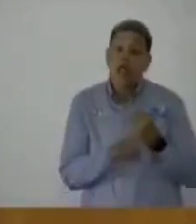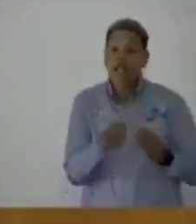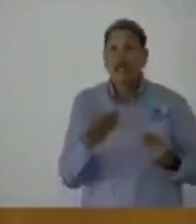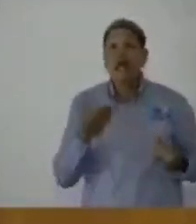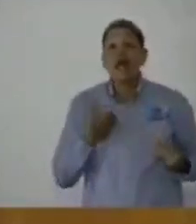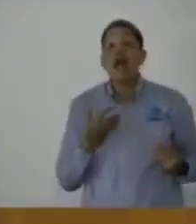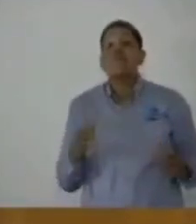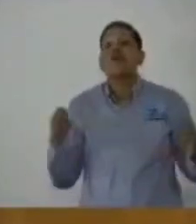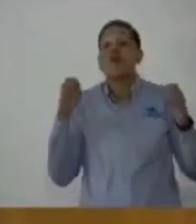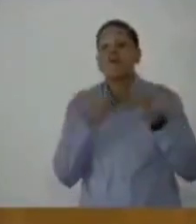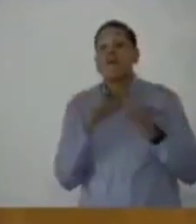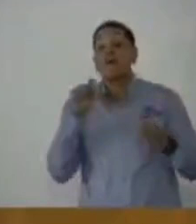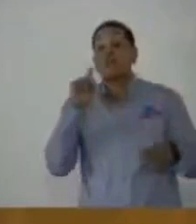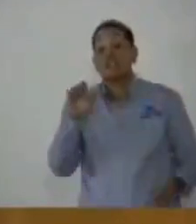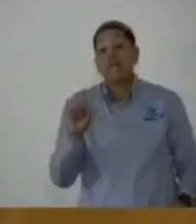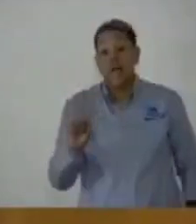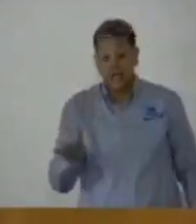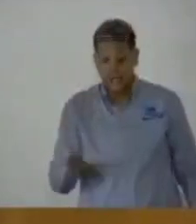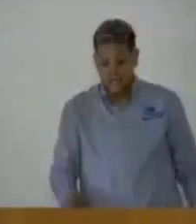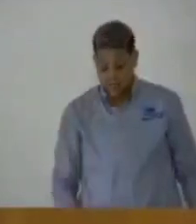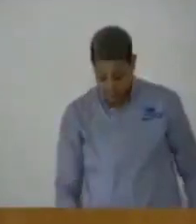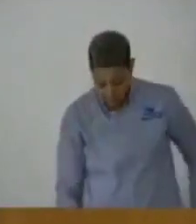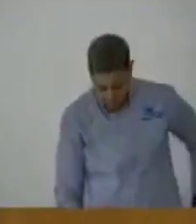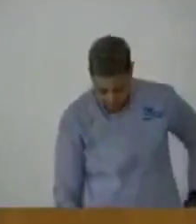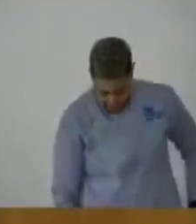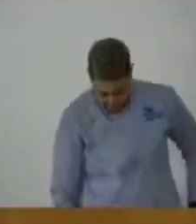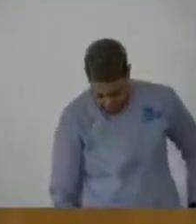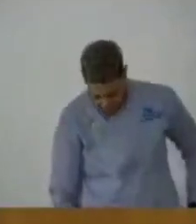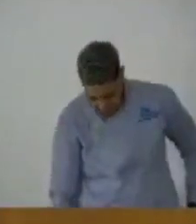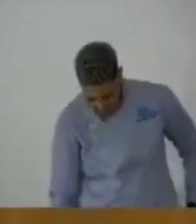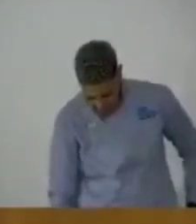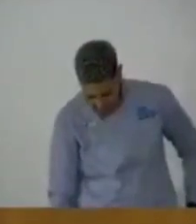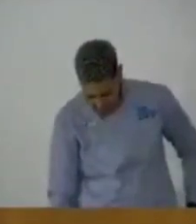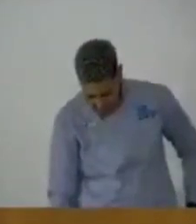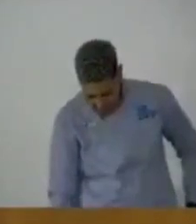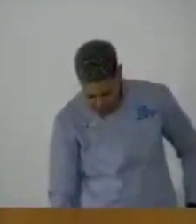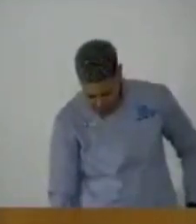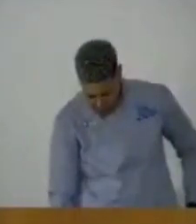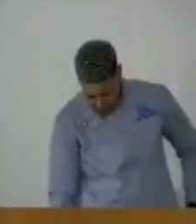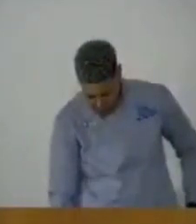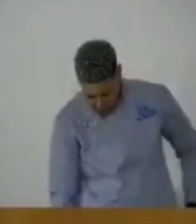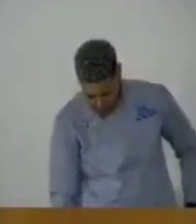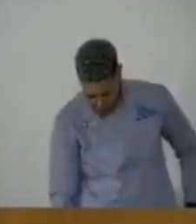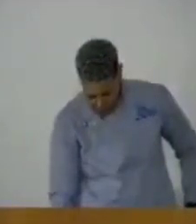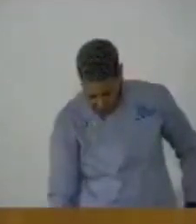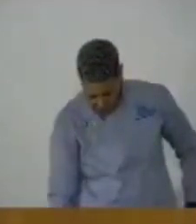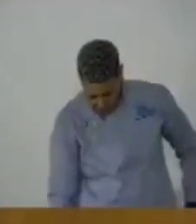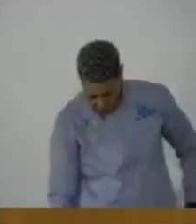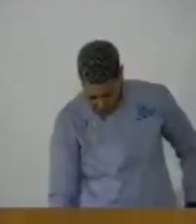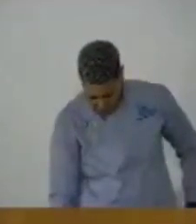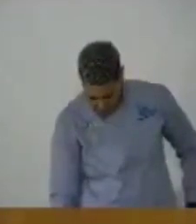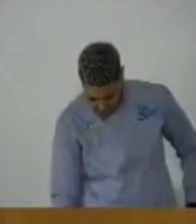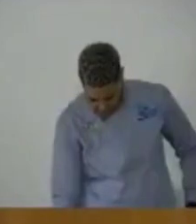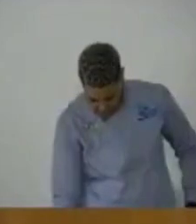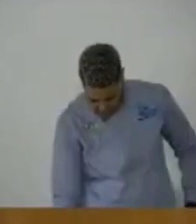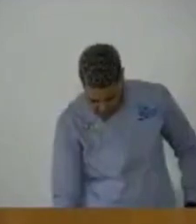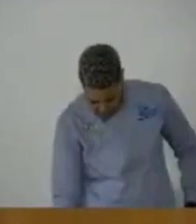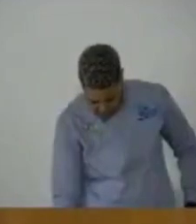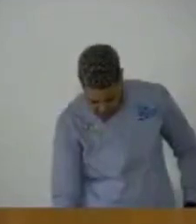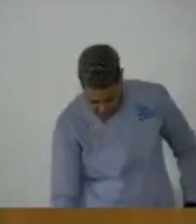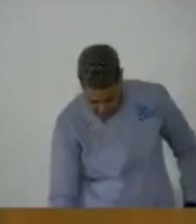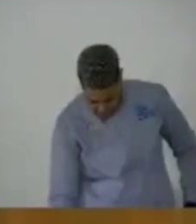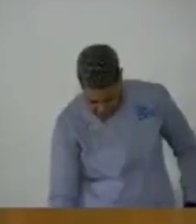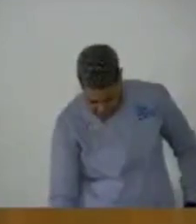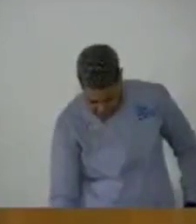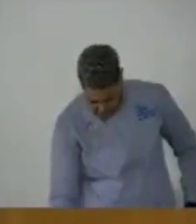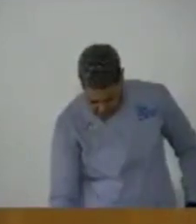been more taxes. So you should say, it is true, it is true. So you bowl the ball that you bowl, no new taxes.